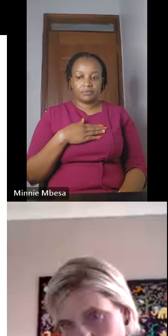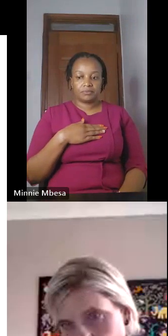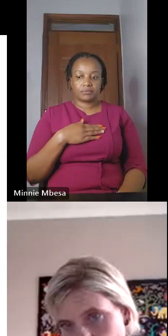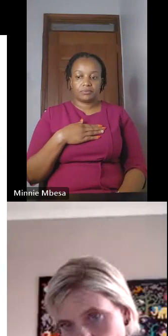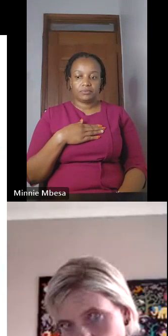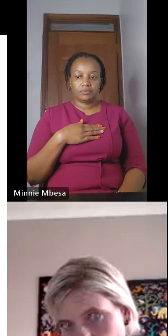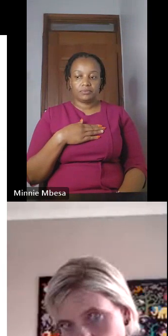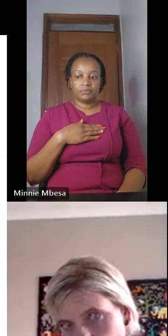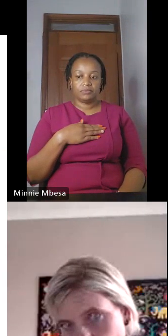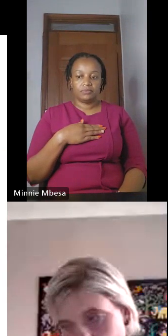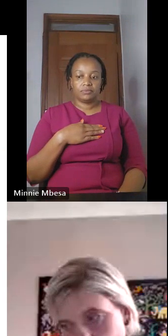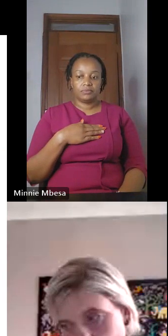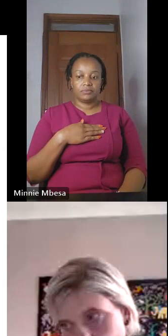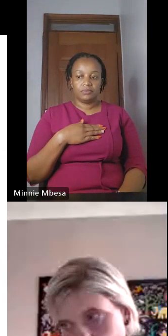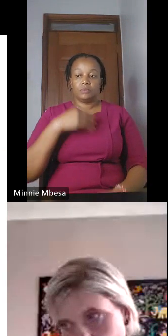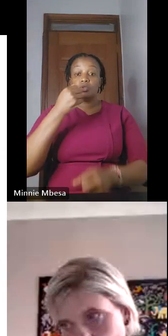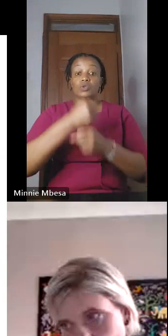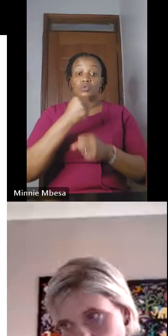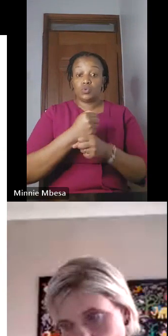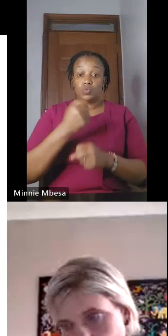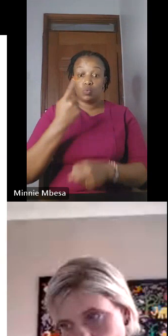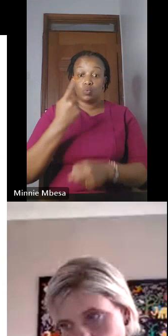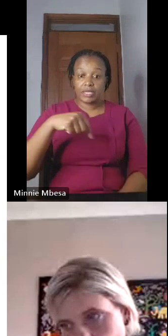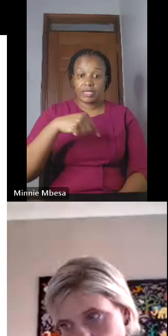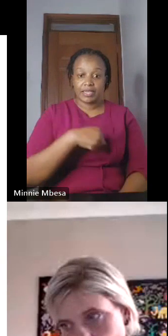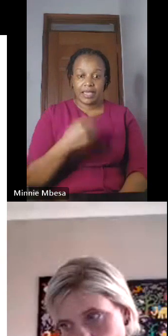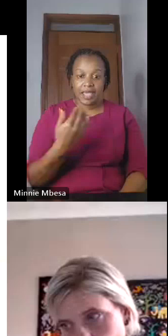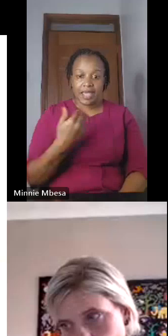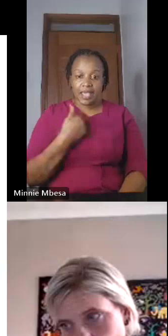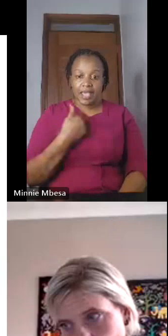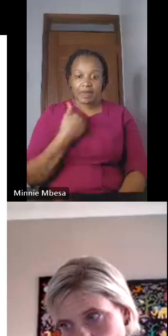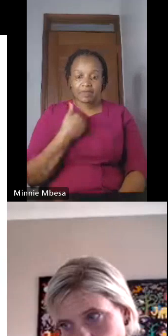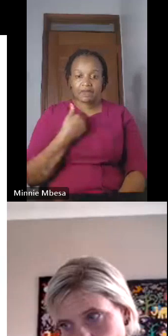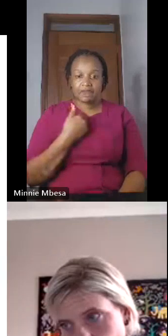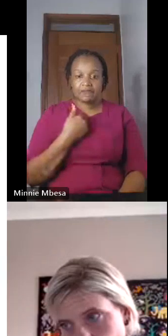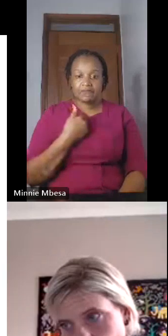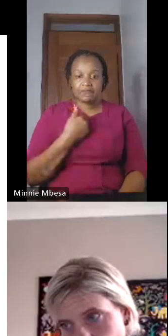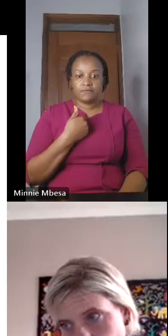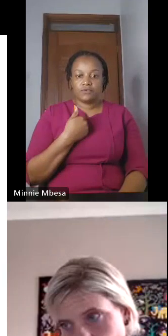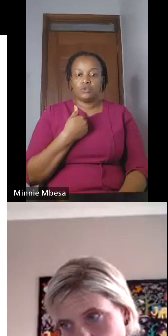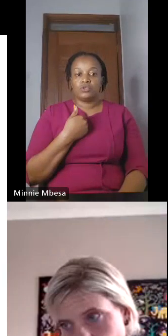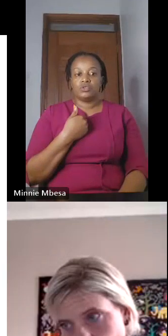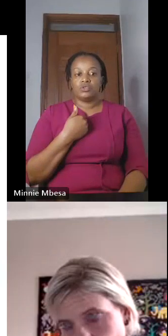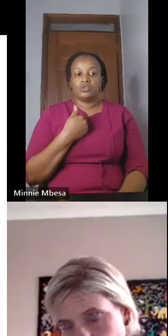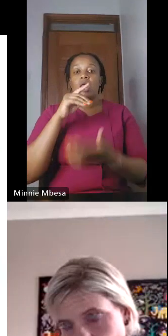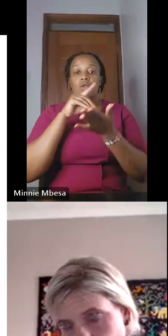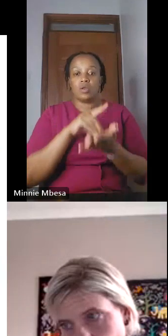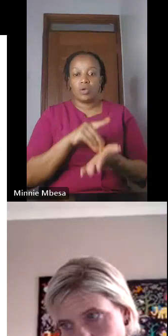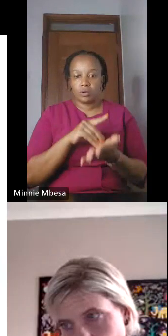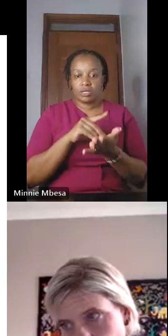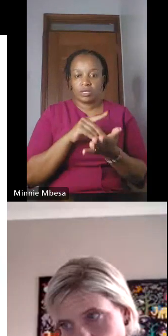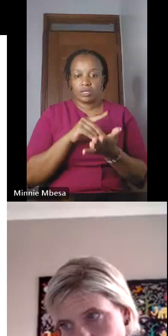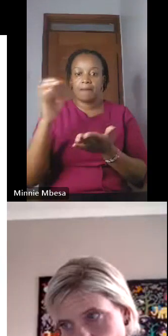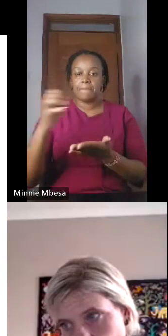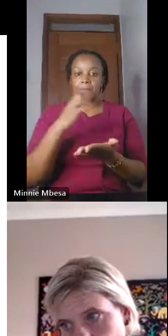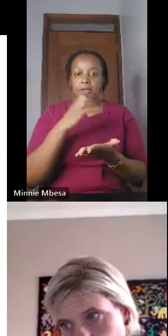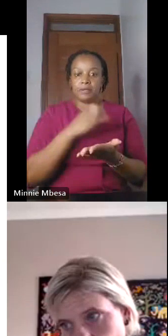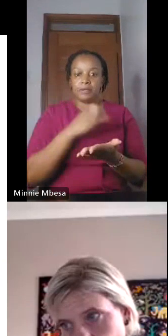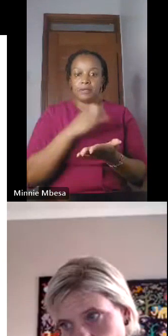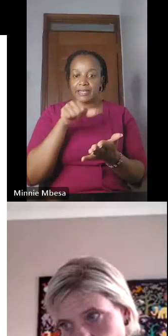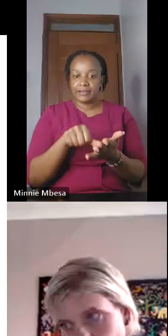we have to also upload our employment letter? Like for me, I work